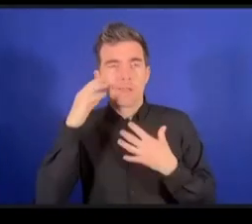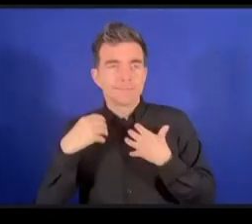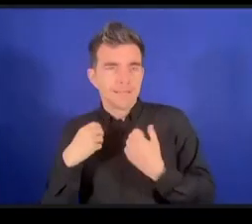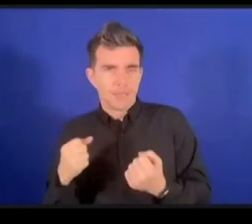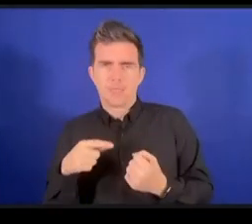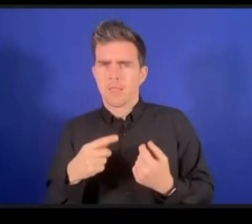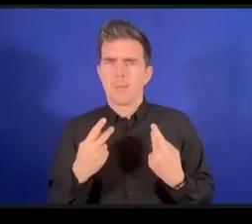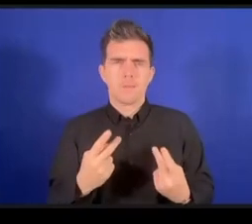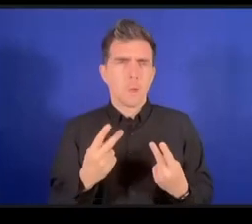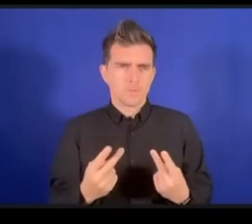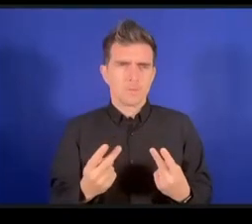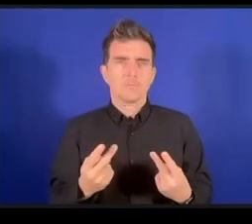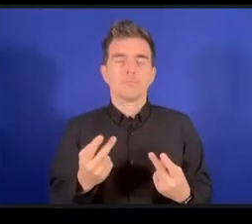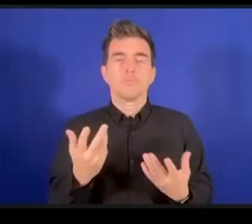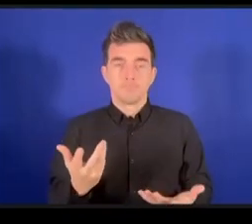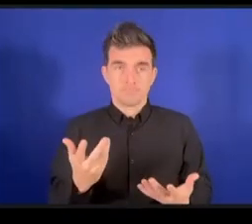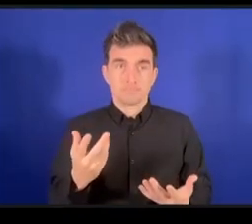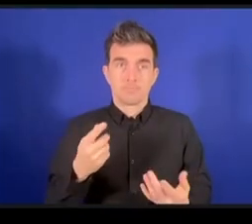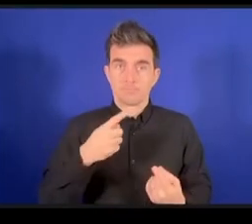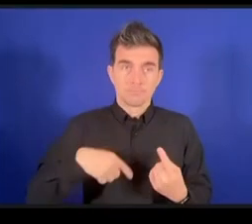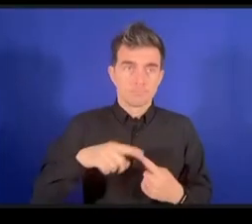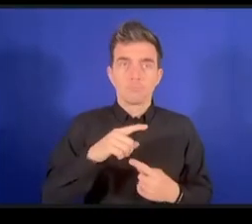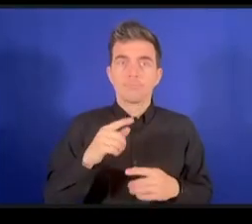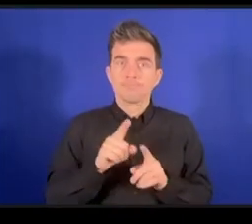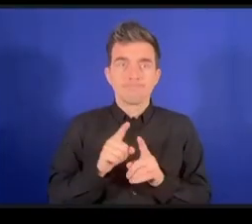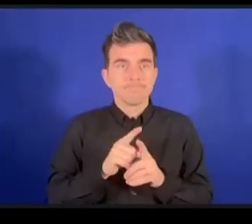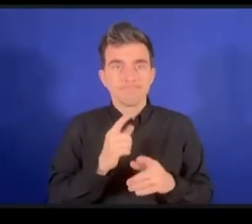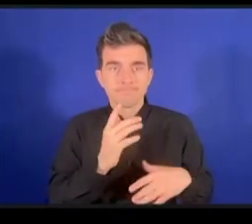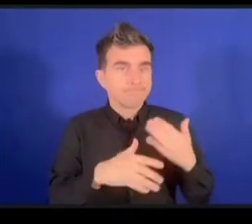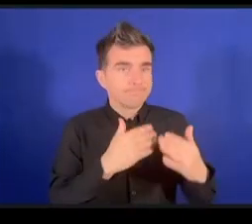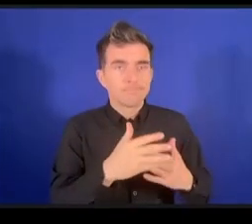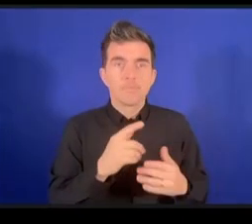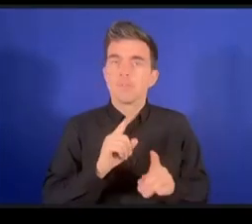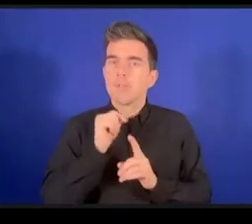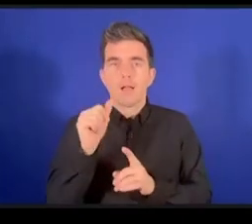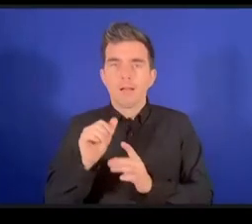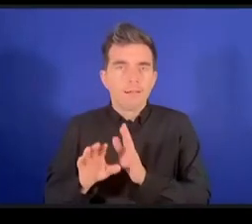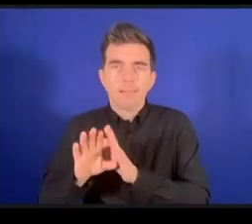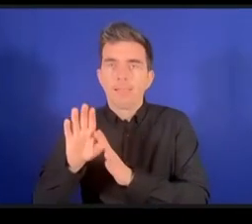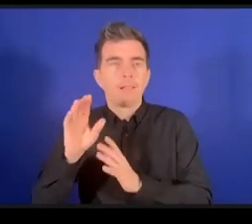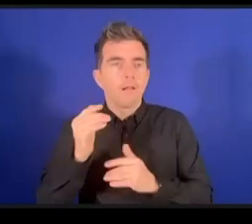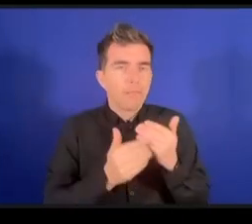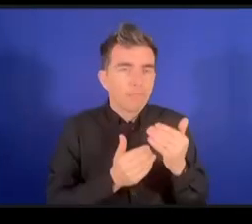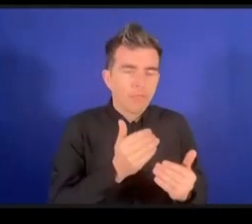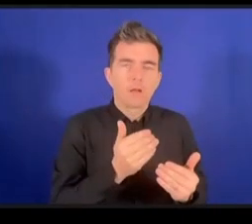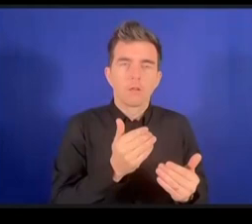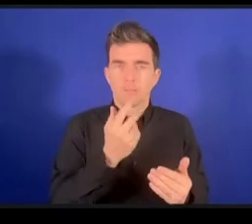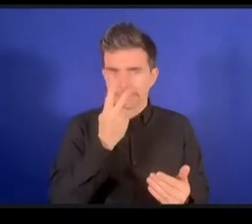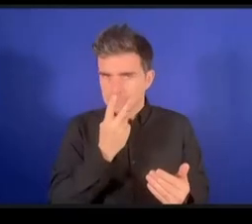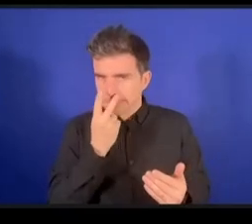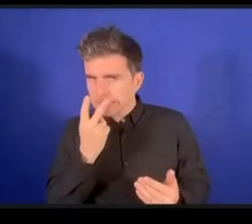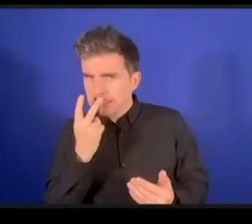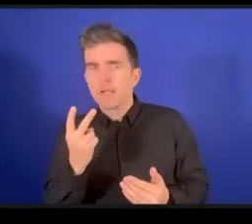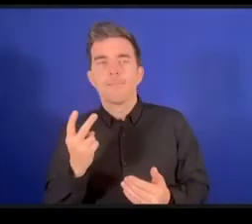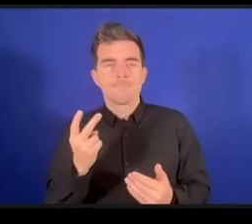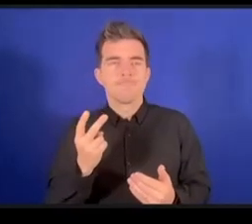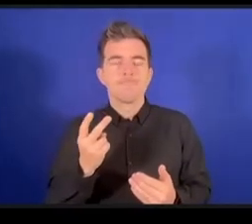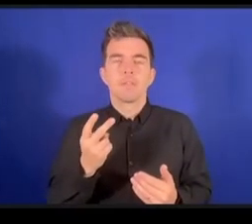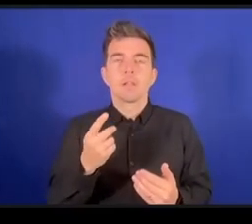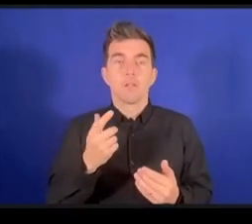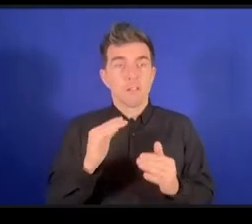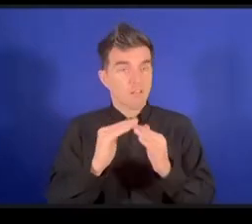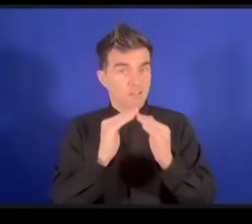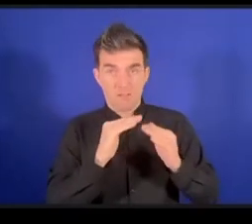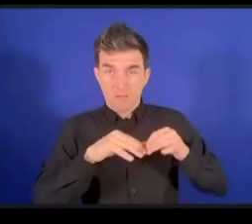issues. If we do not address this, the mental health pandemic will shadow all the pandemics. I think this is an important issue given the